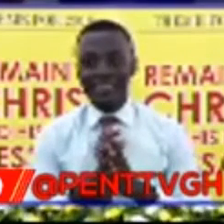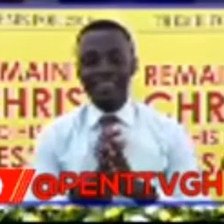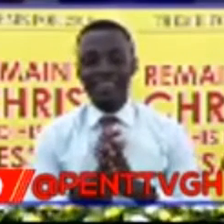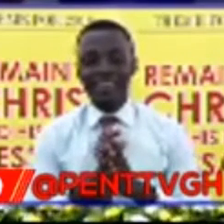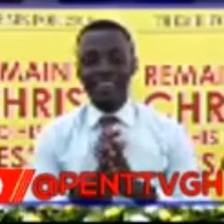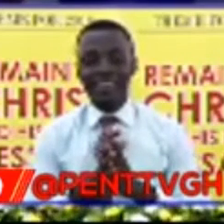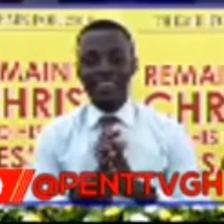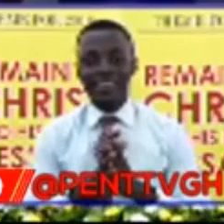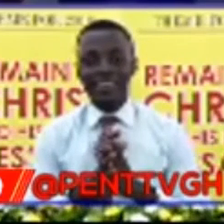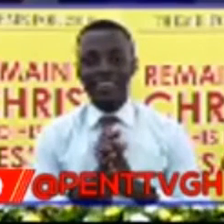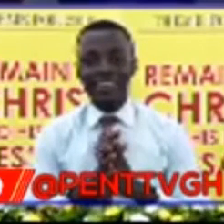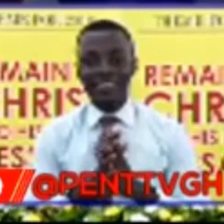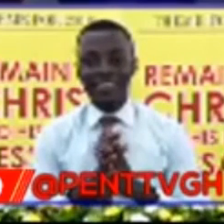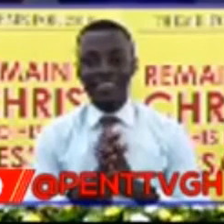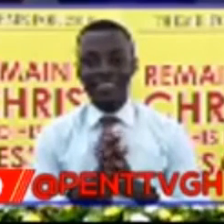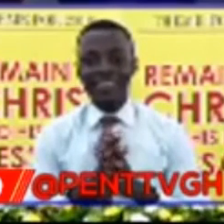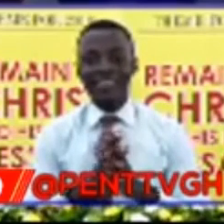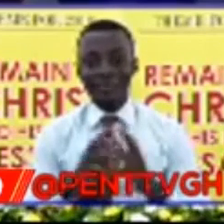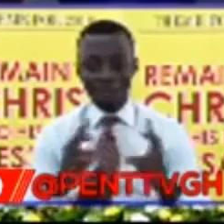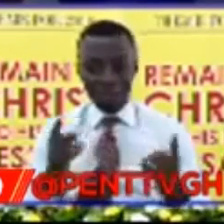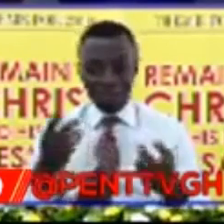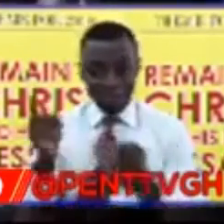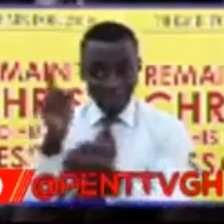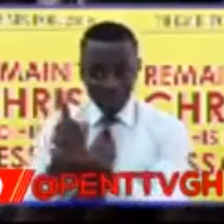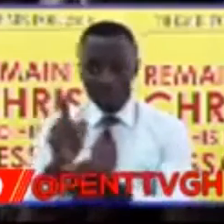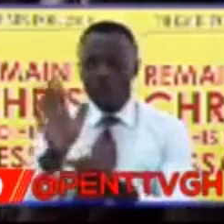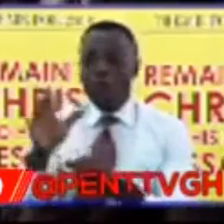So I'll listen to yours when I meet you.